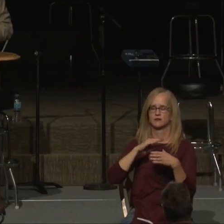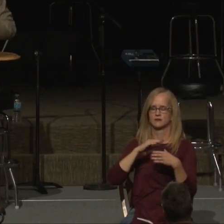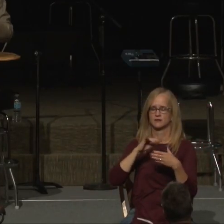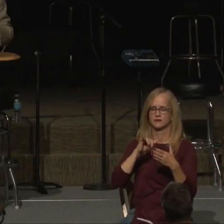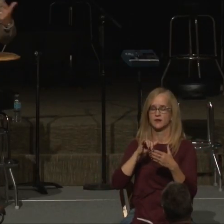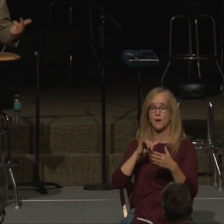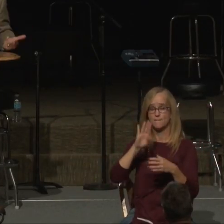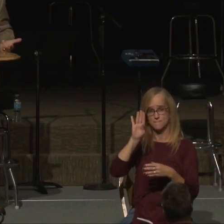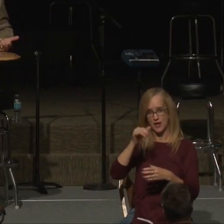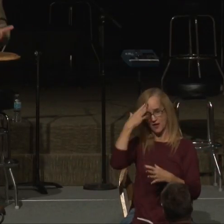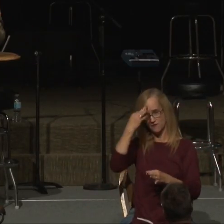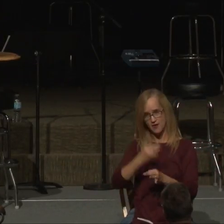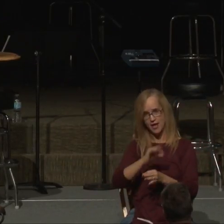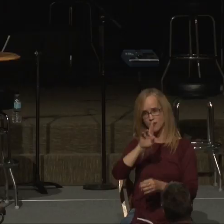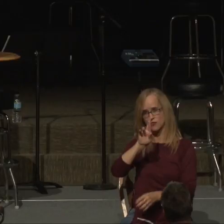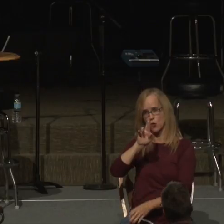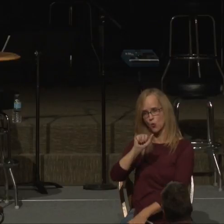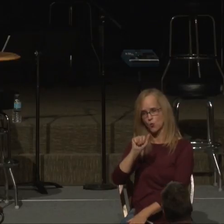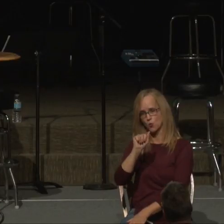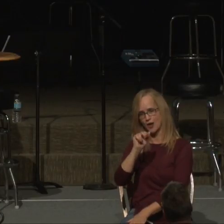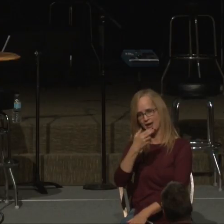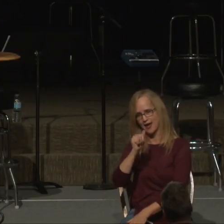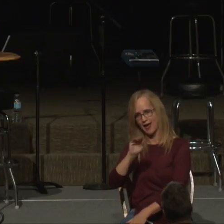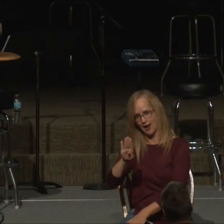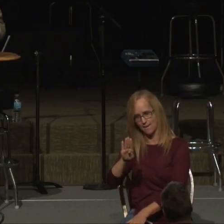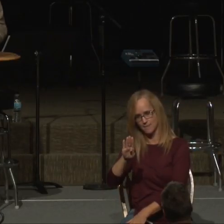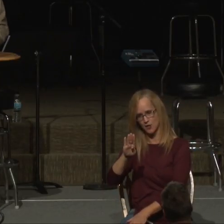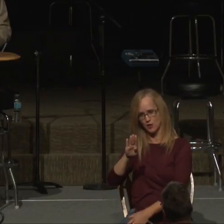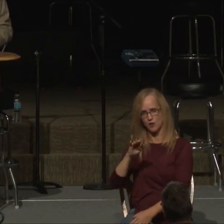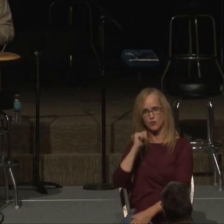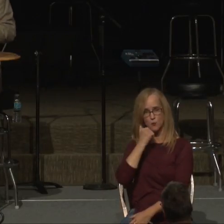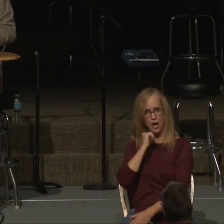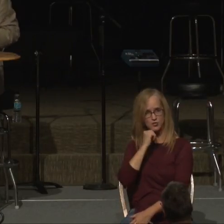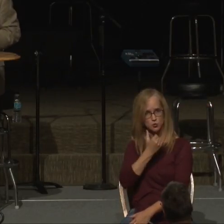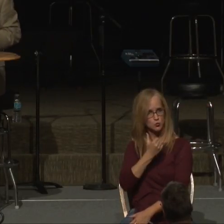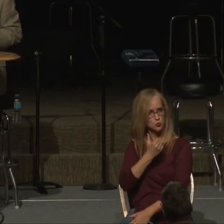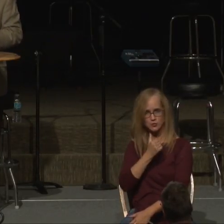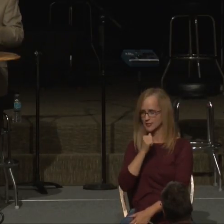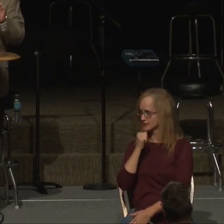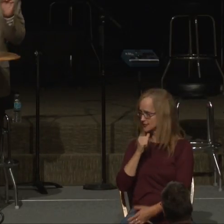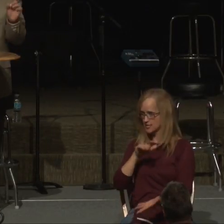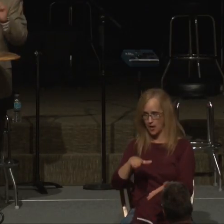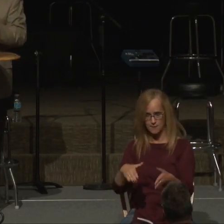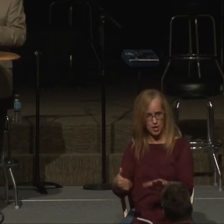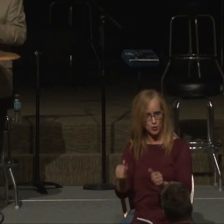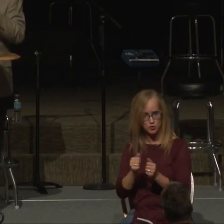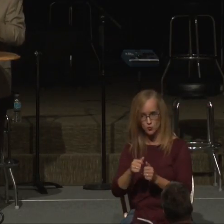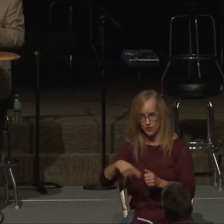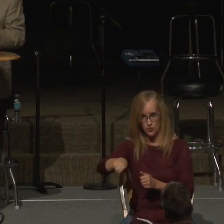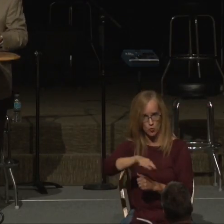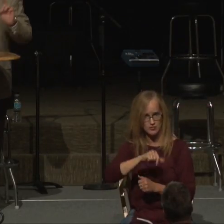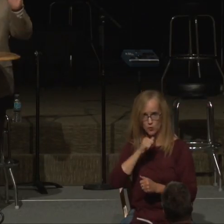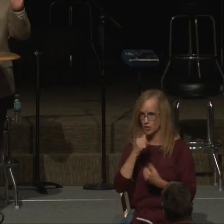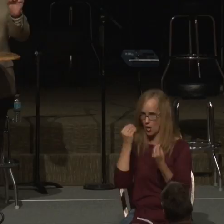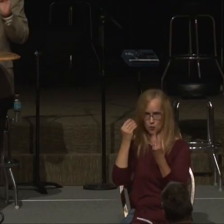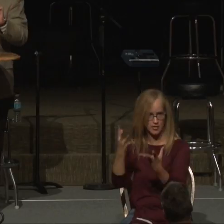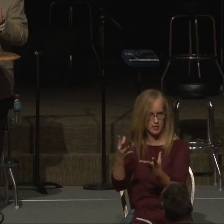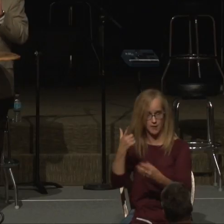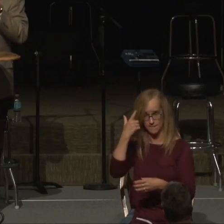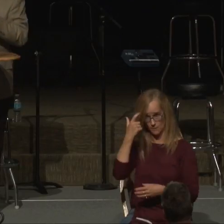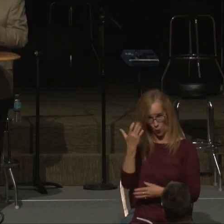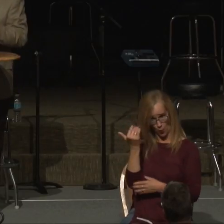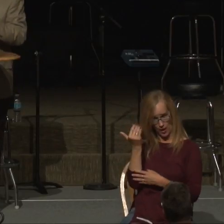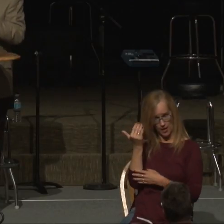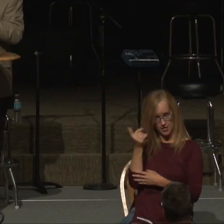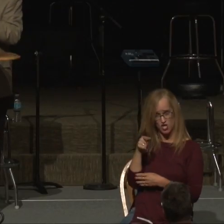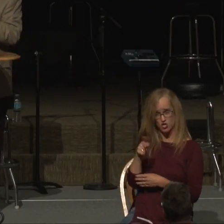there. By faith, Rahab the prostitute did not perish with those who were disobedient because she had given